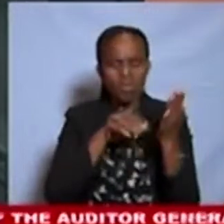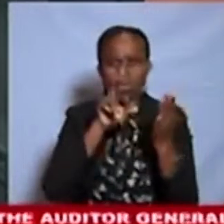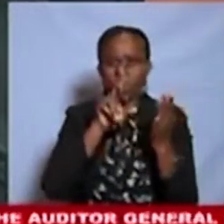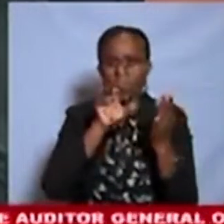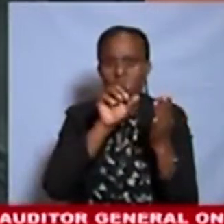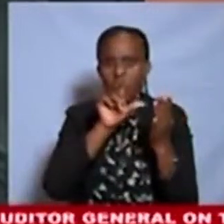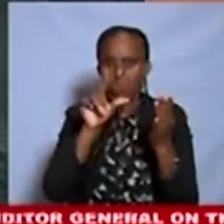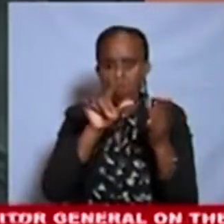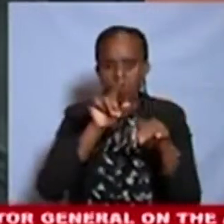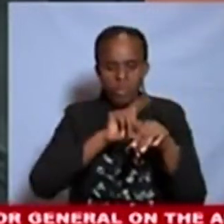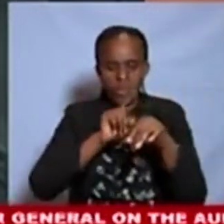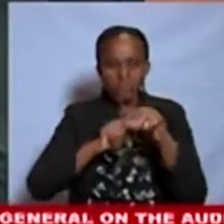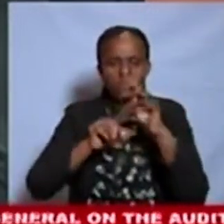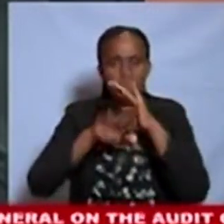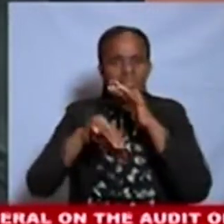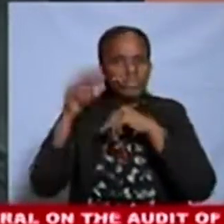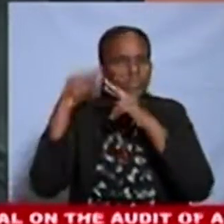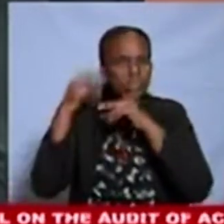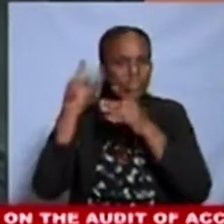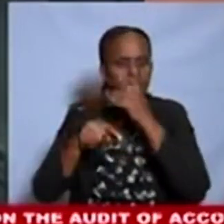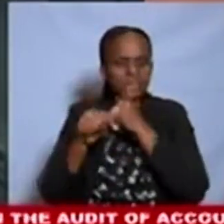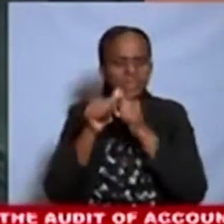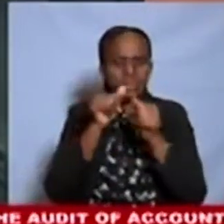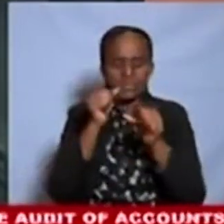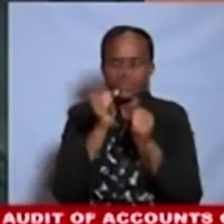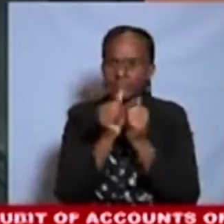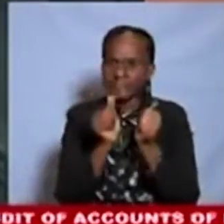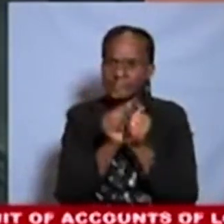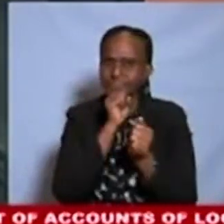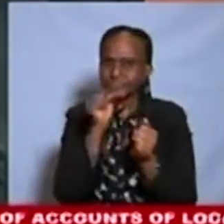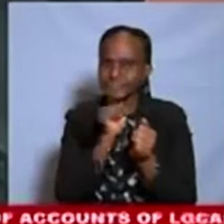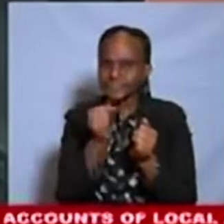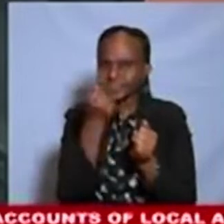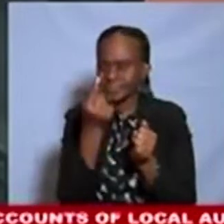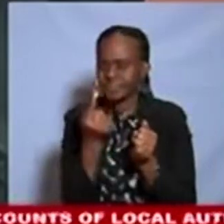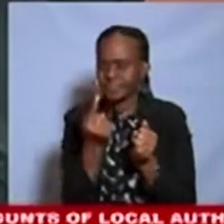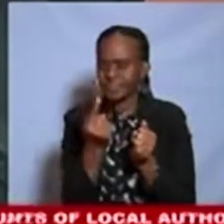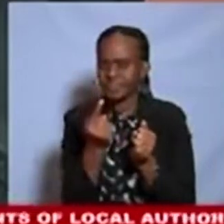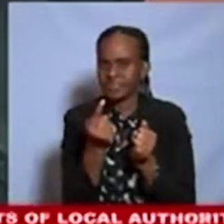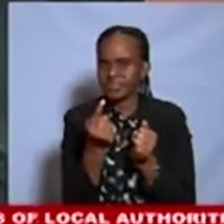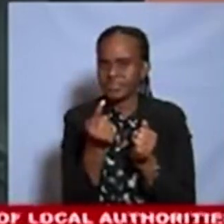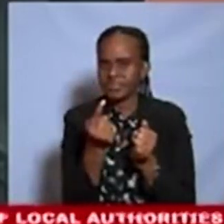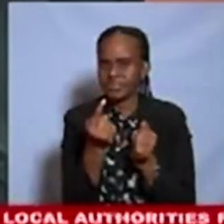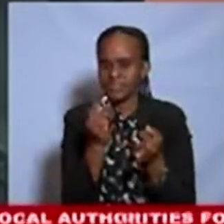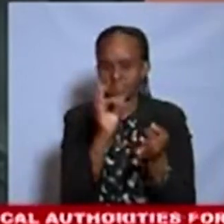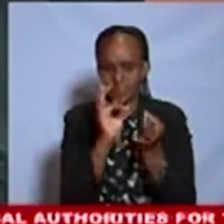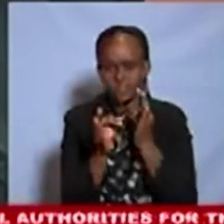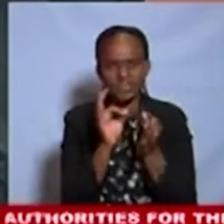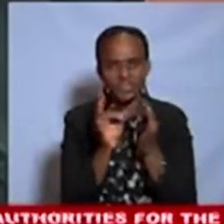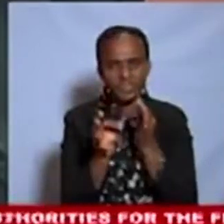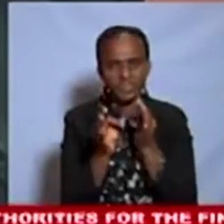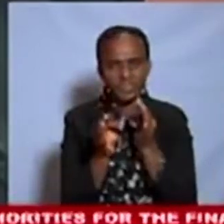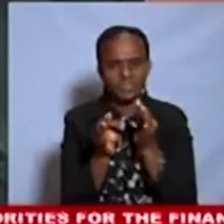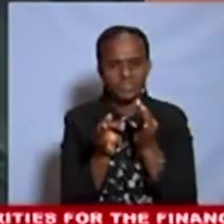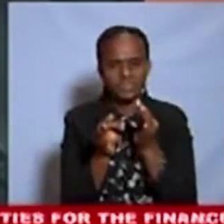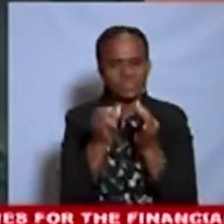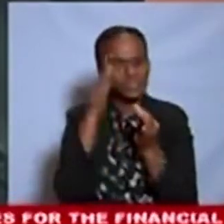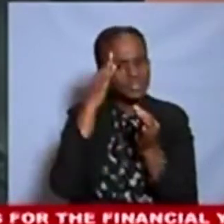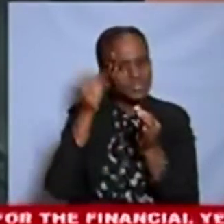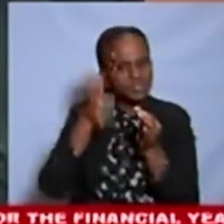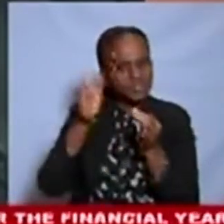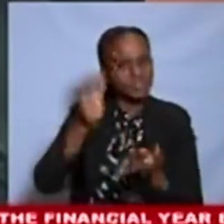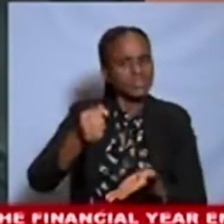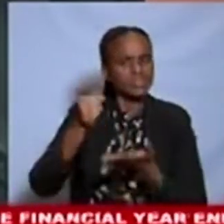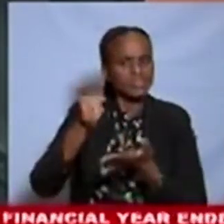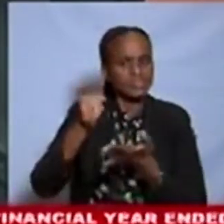that period under review, what about the old one? Was it not in effect, or why then did you budget